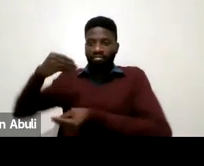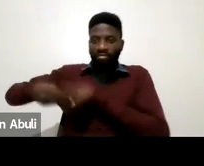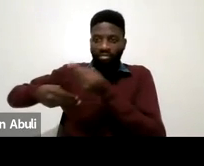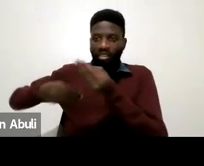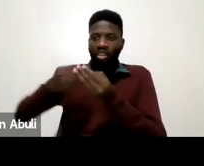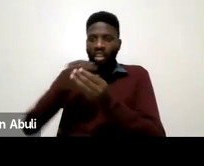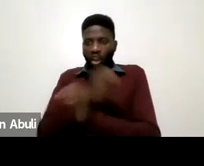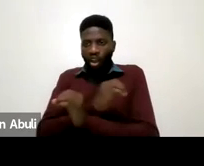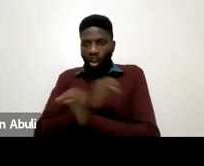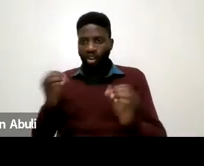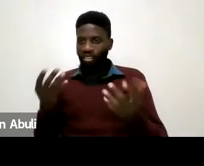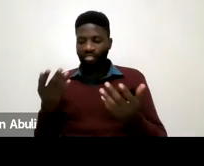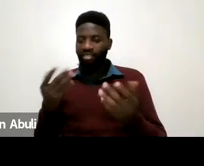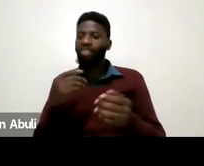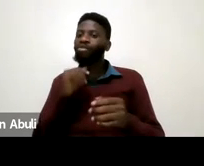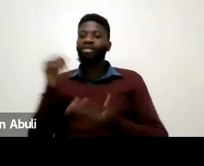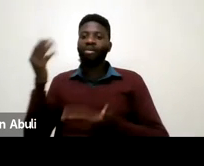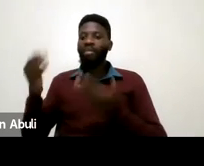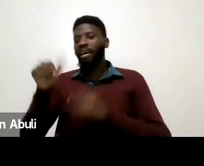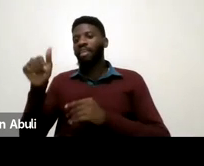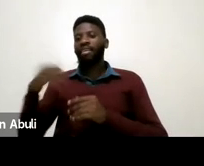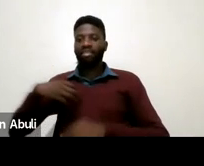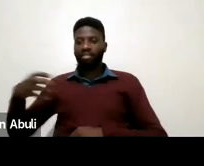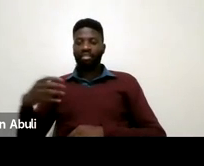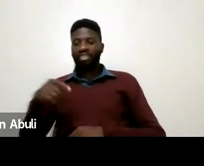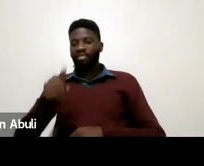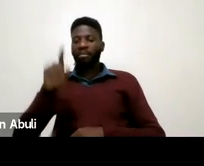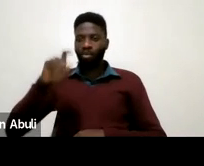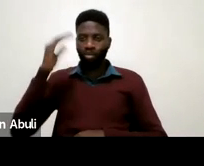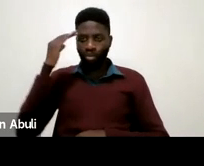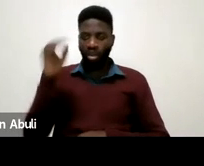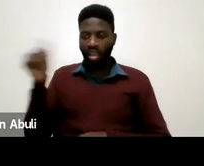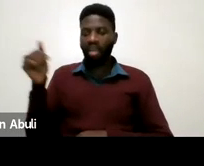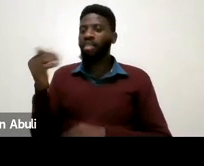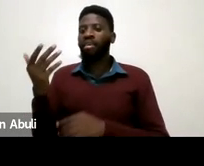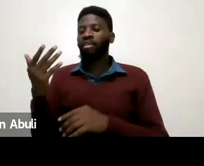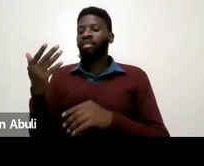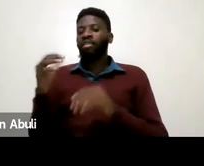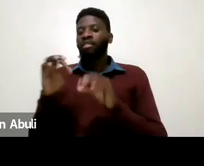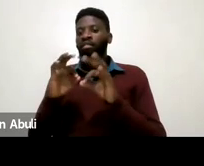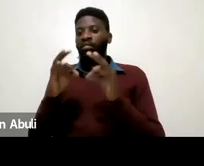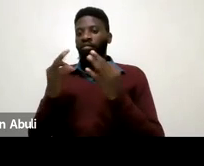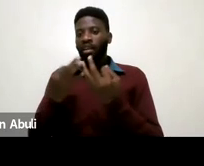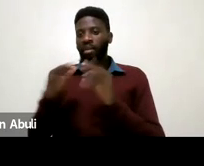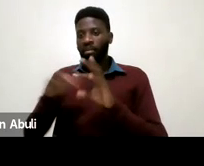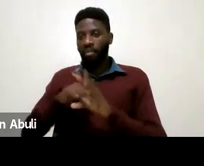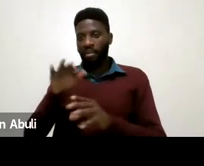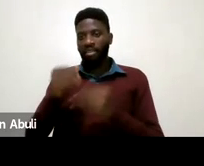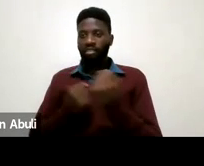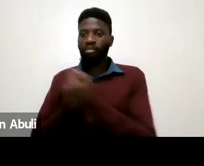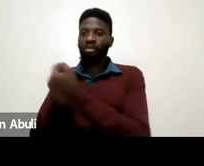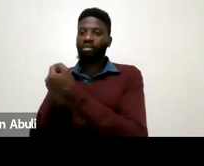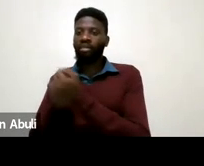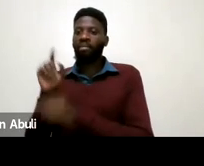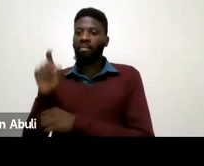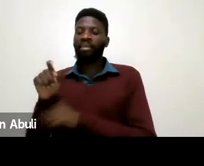where you come from. You have to consider your other siblings who may need your support. You may also need to consider there's some relations you